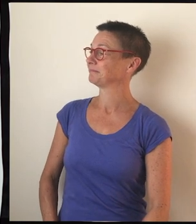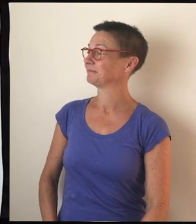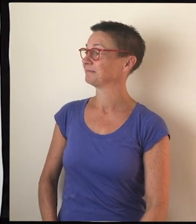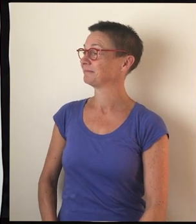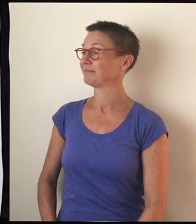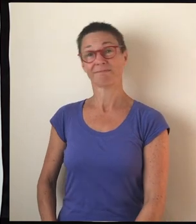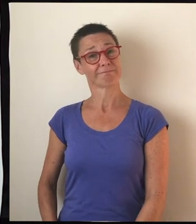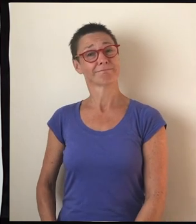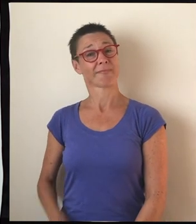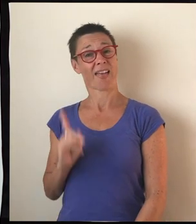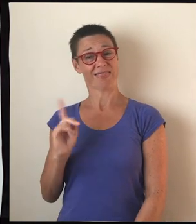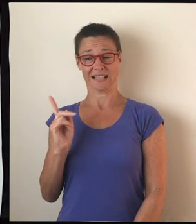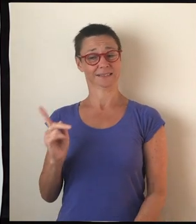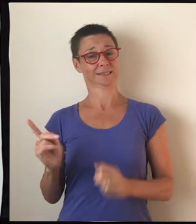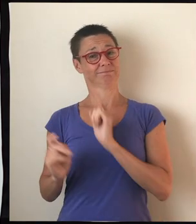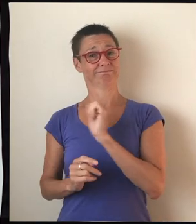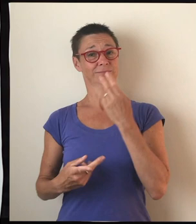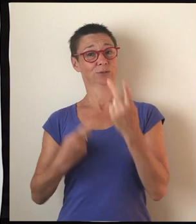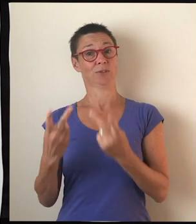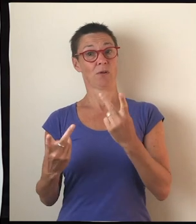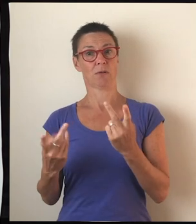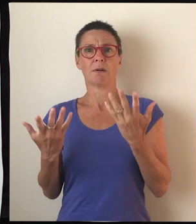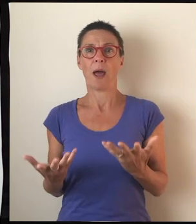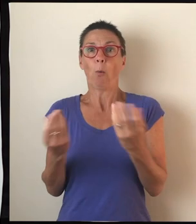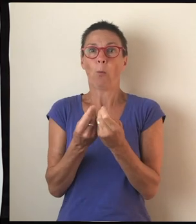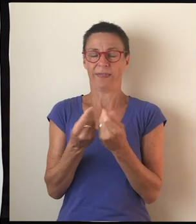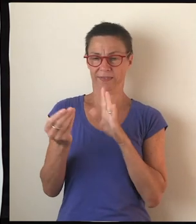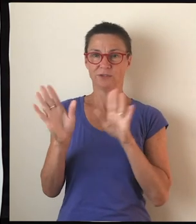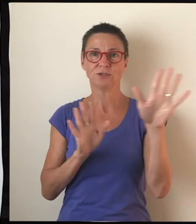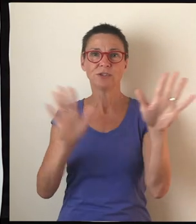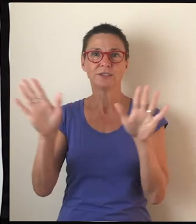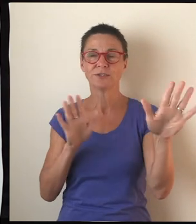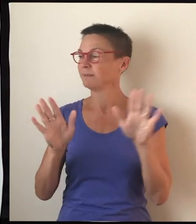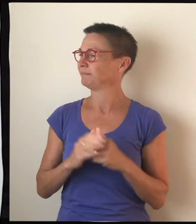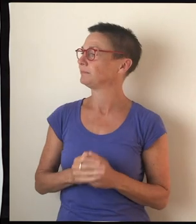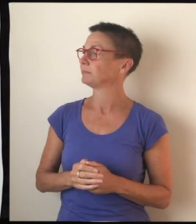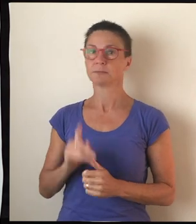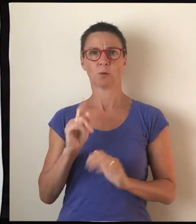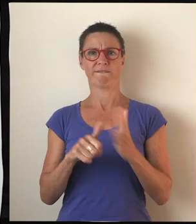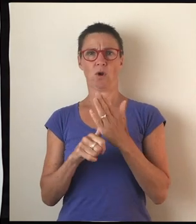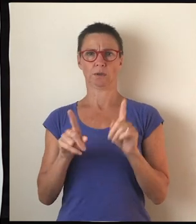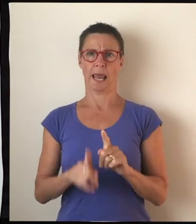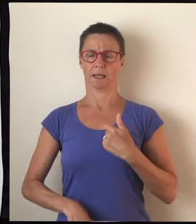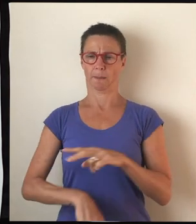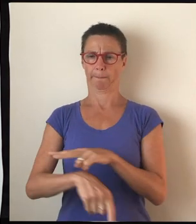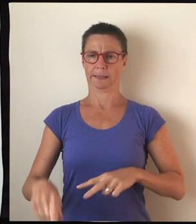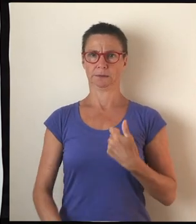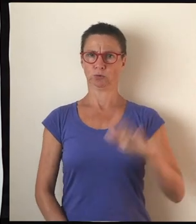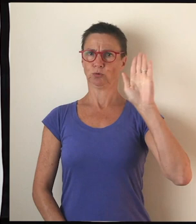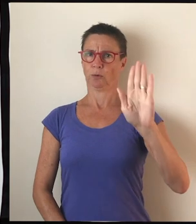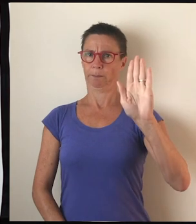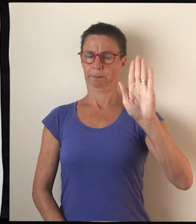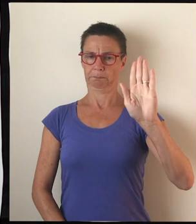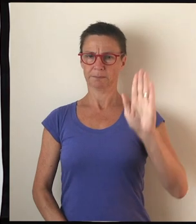So, that's the song. Now here's the actions to the chorus. First of all, you hold up your hands like a police officer and sing